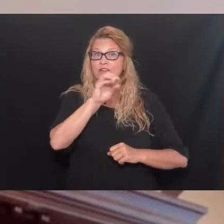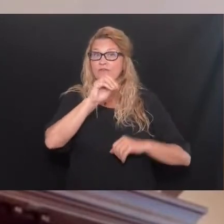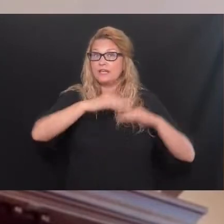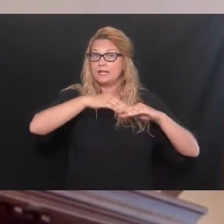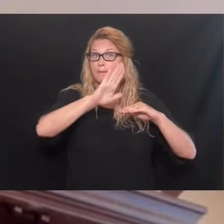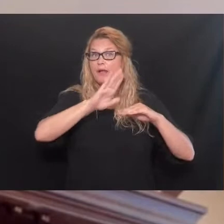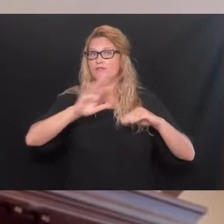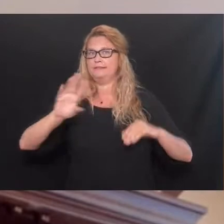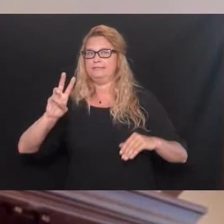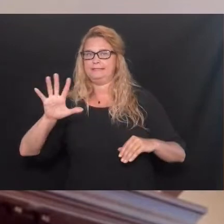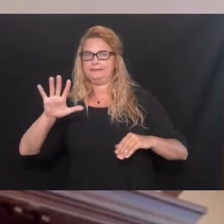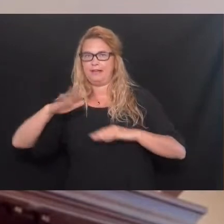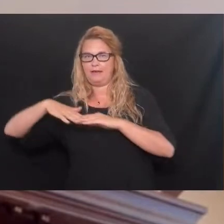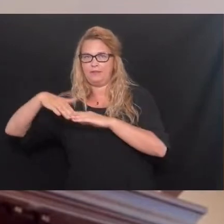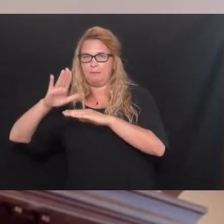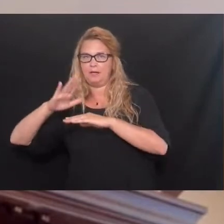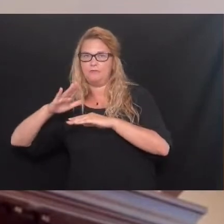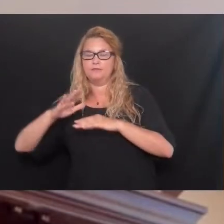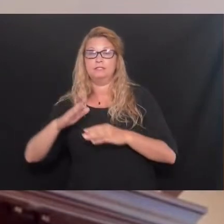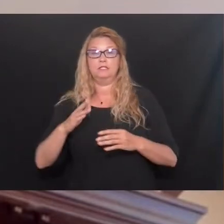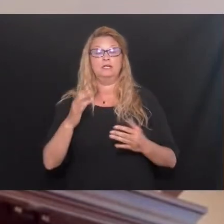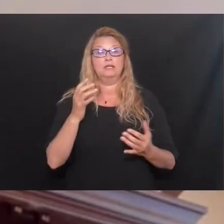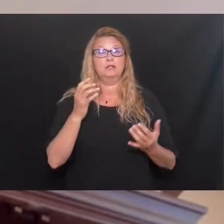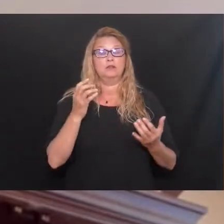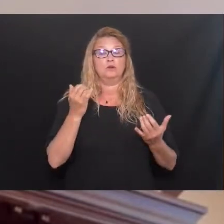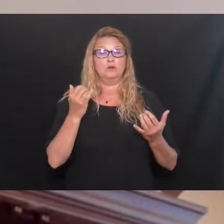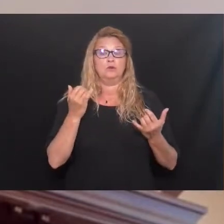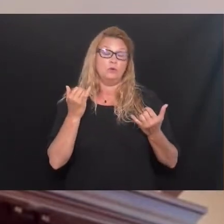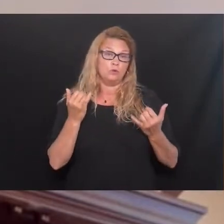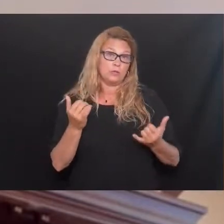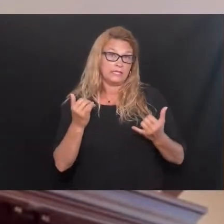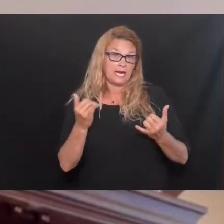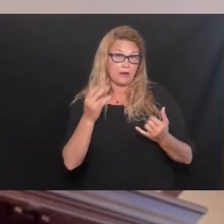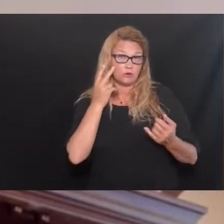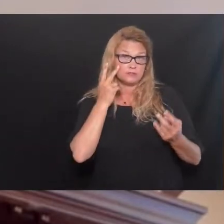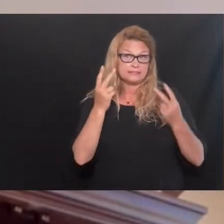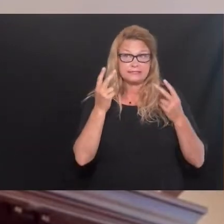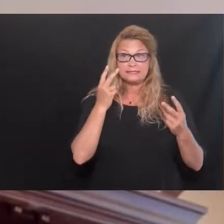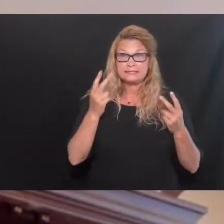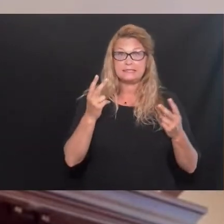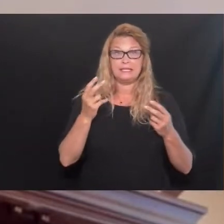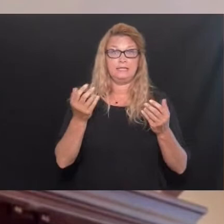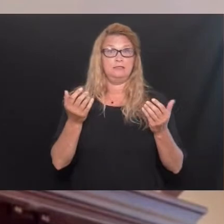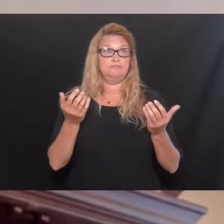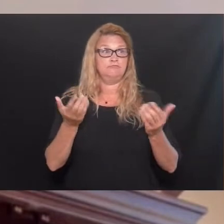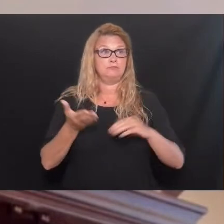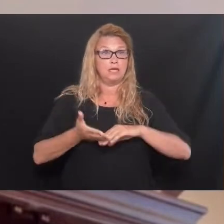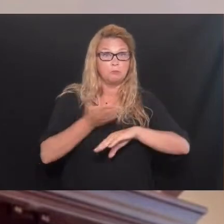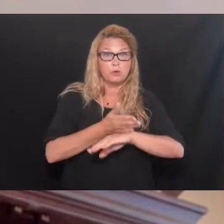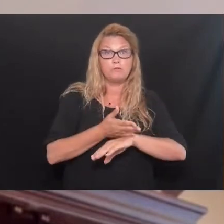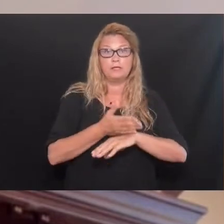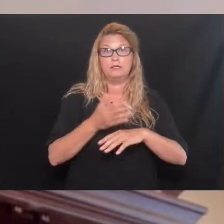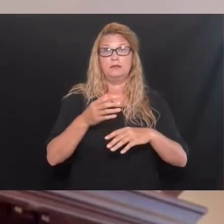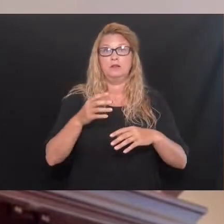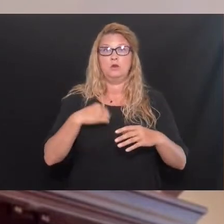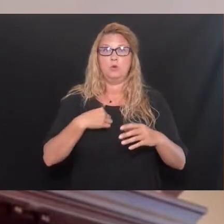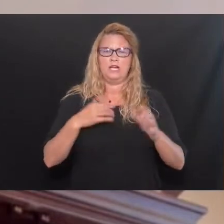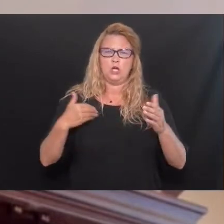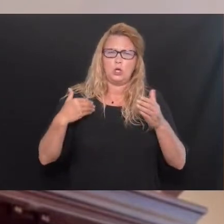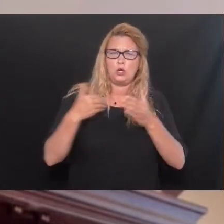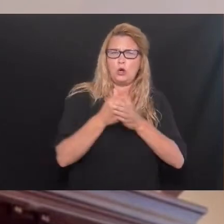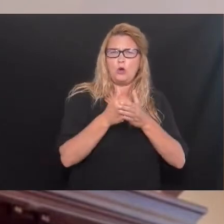and above. We are either have exceeded our mark and want to press further on the over 50s, and we are close